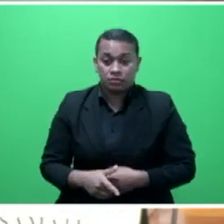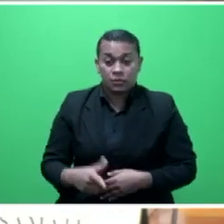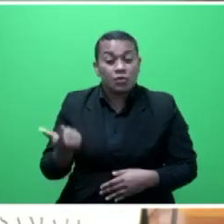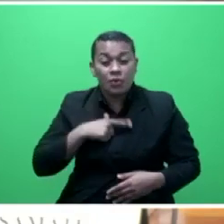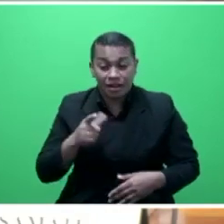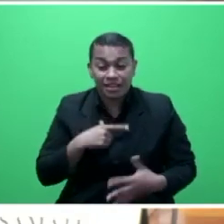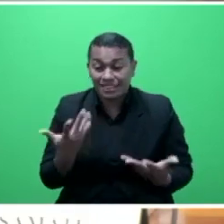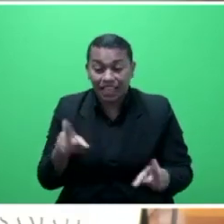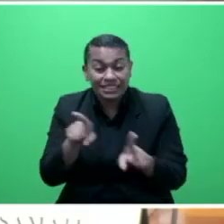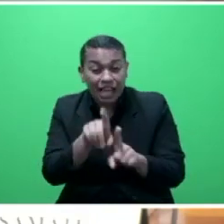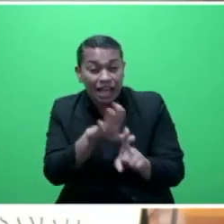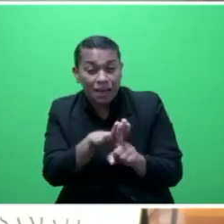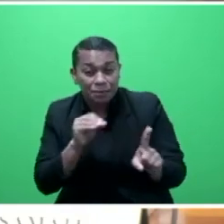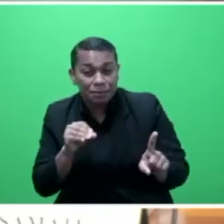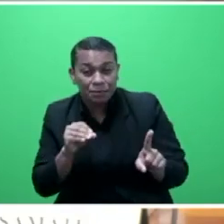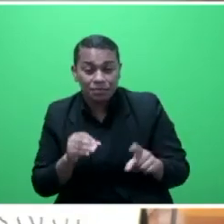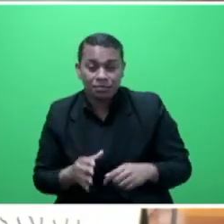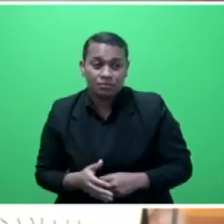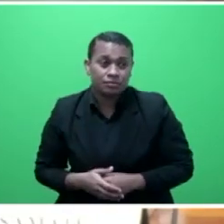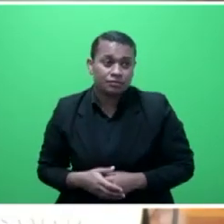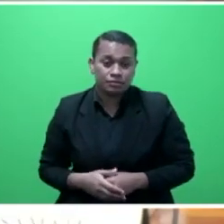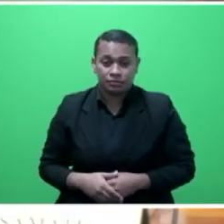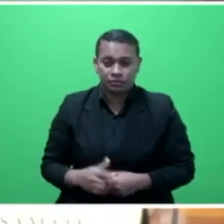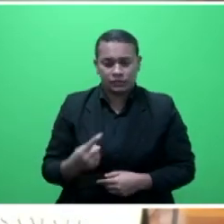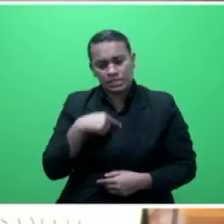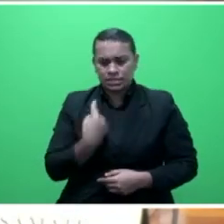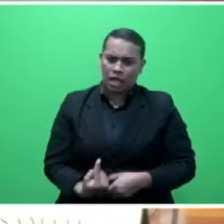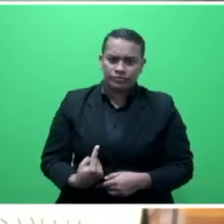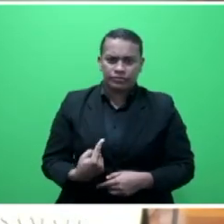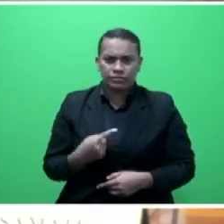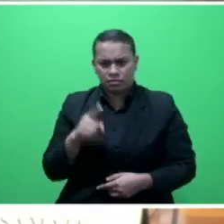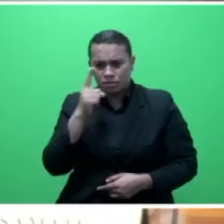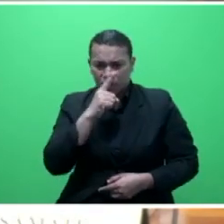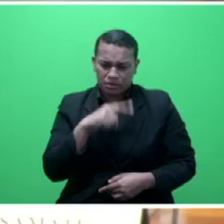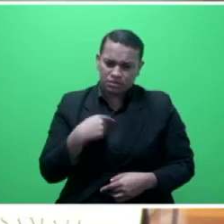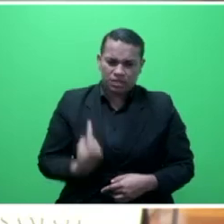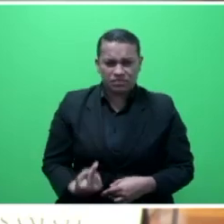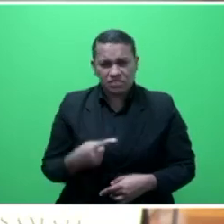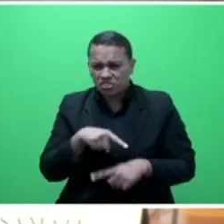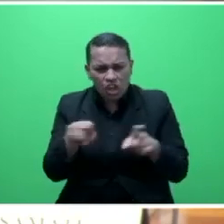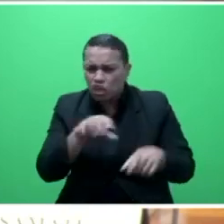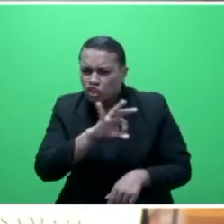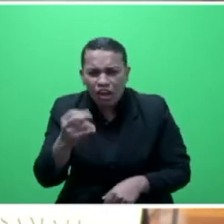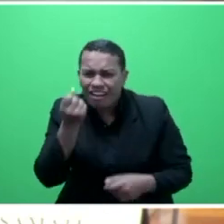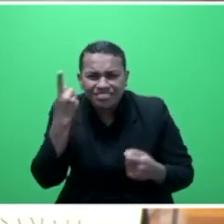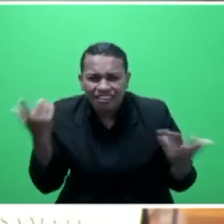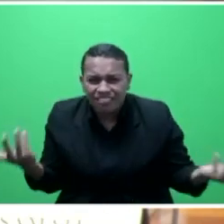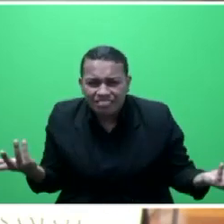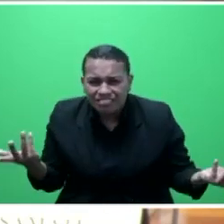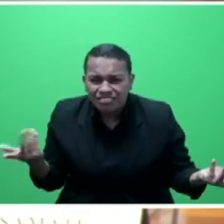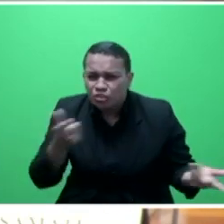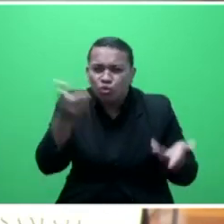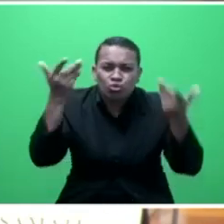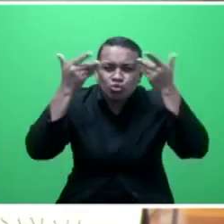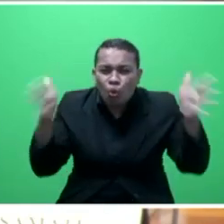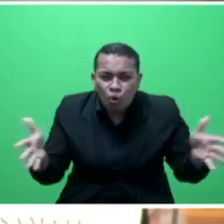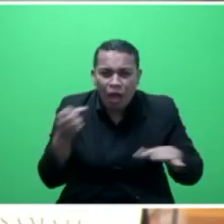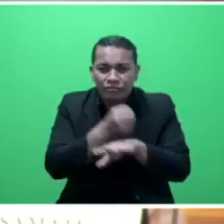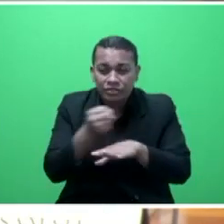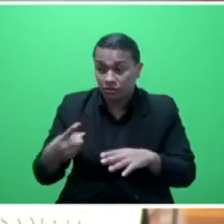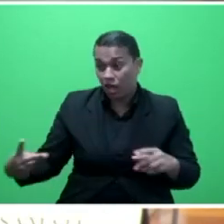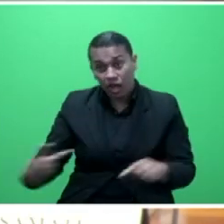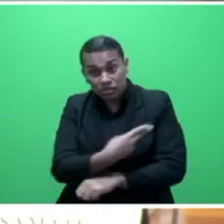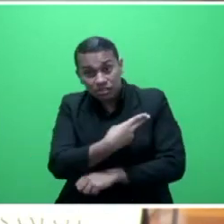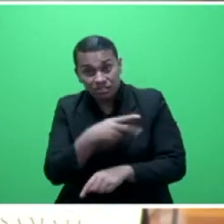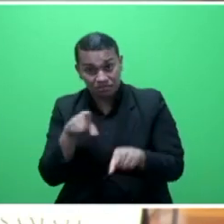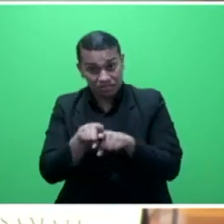Mr. Speaker, sir, self-appointed Facebook philosophers don't seem to get. Cutting government spending in line with recession-driven